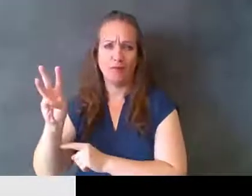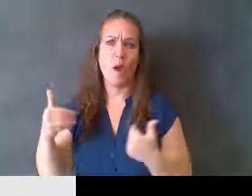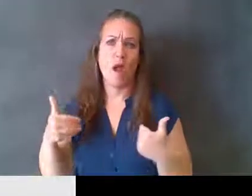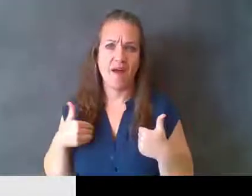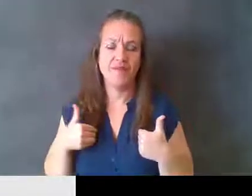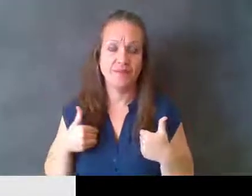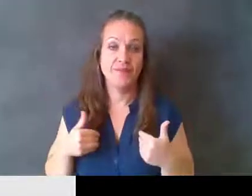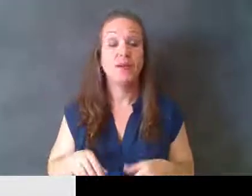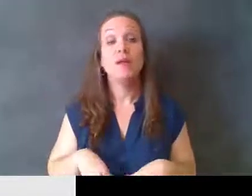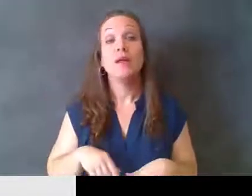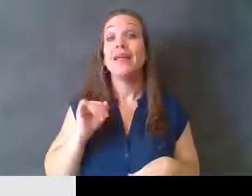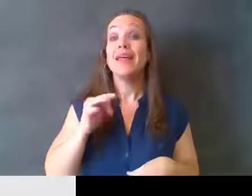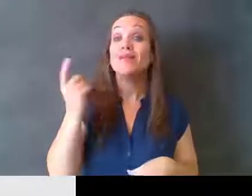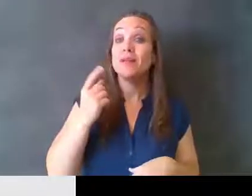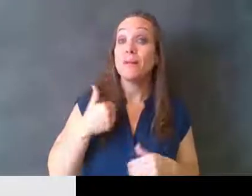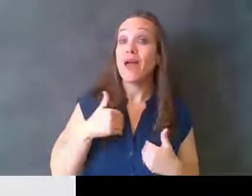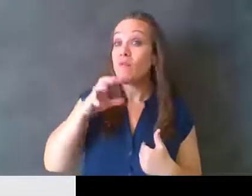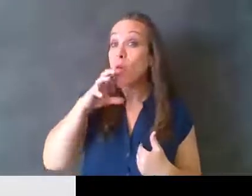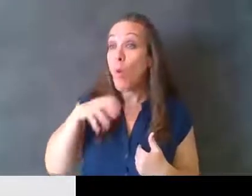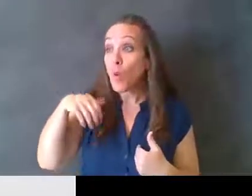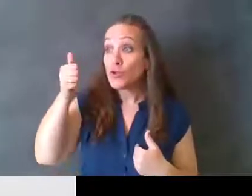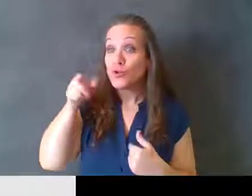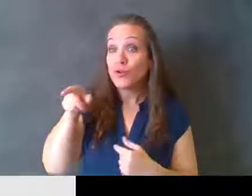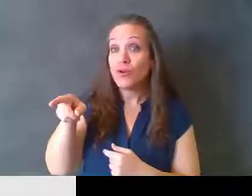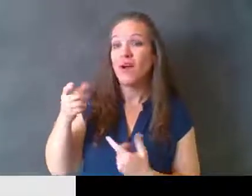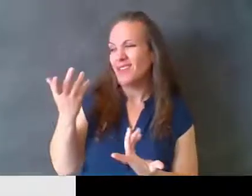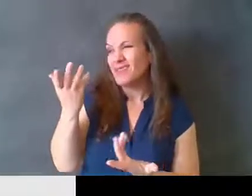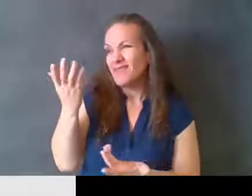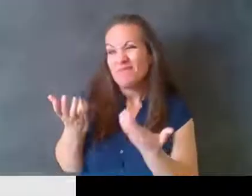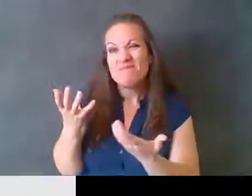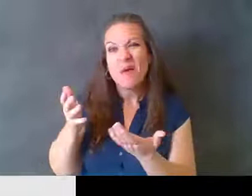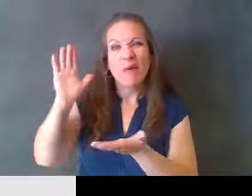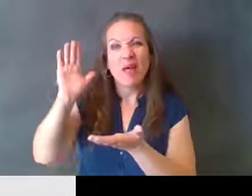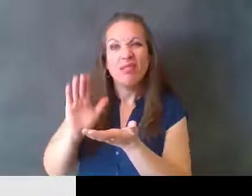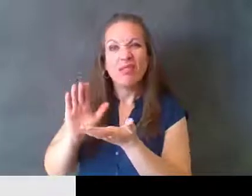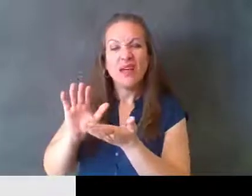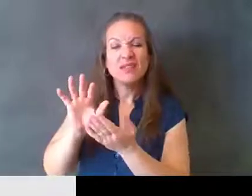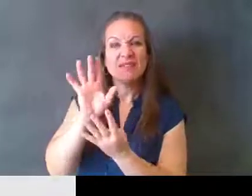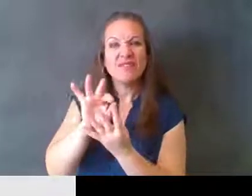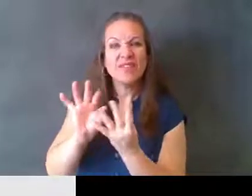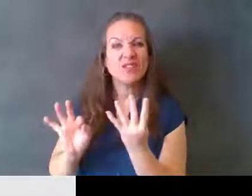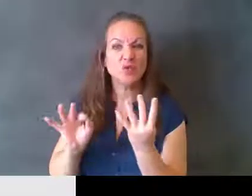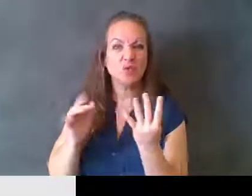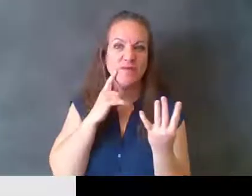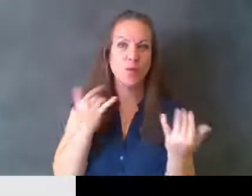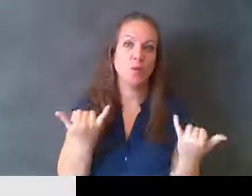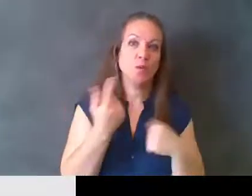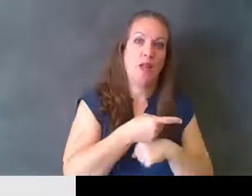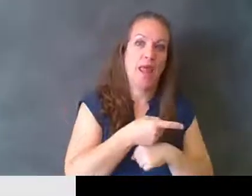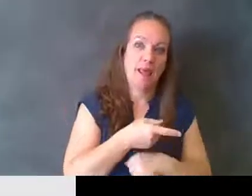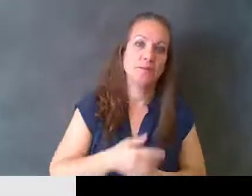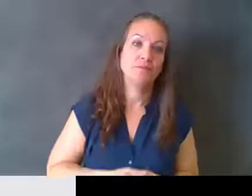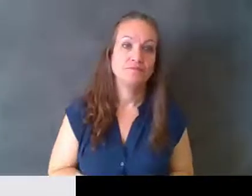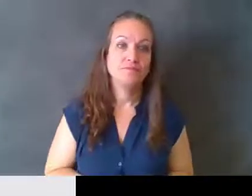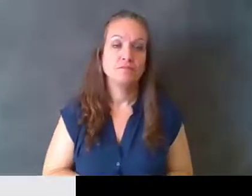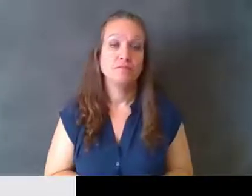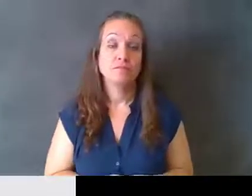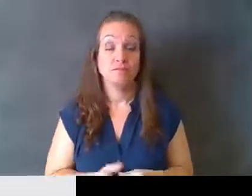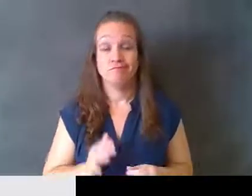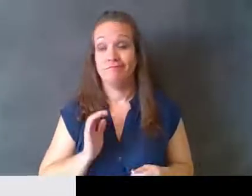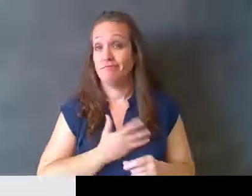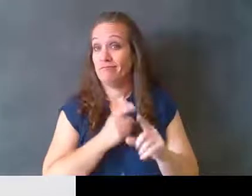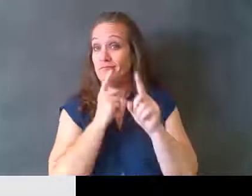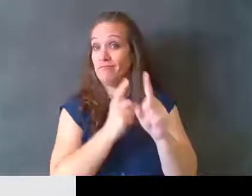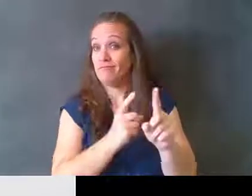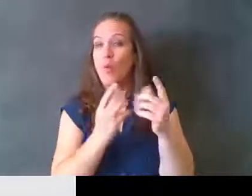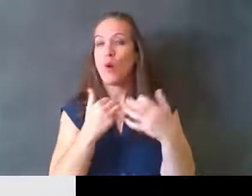is using an older screen reader, it may not have some of the features that a newer screen reader will use. But we want to make sure we're making